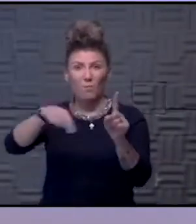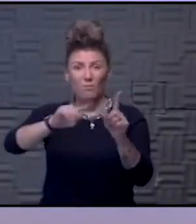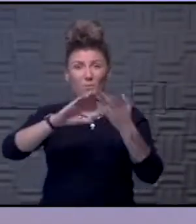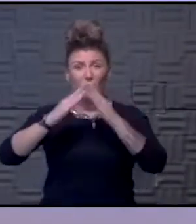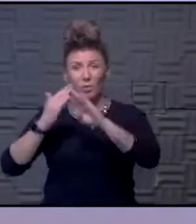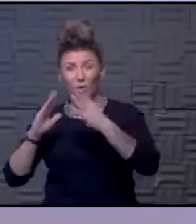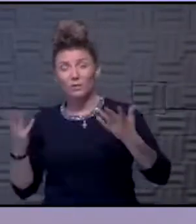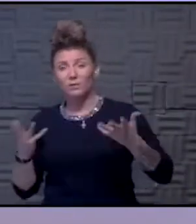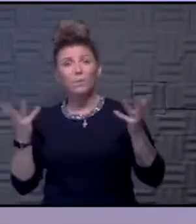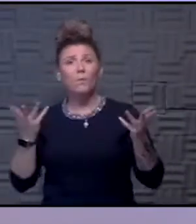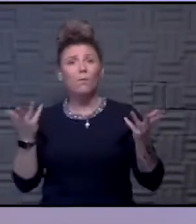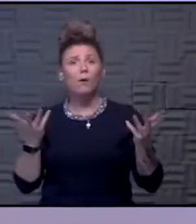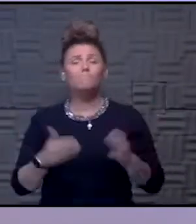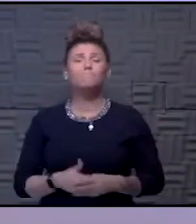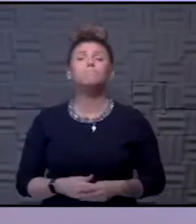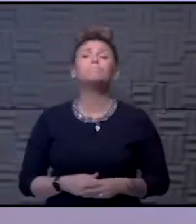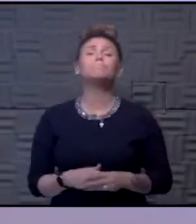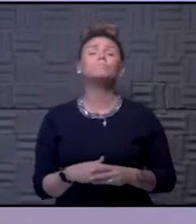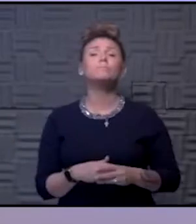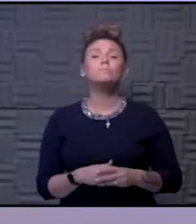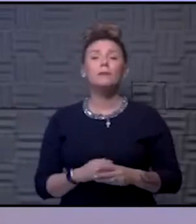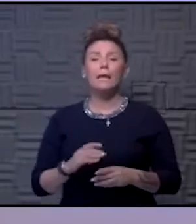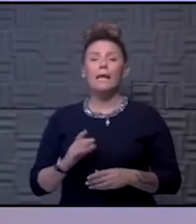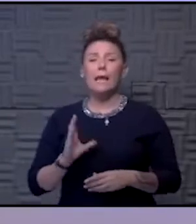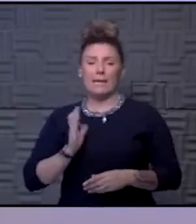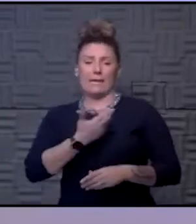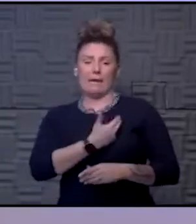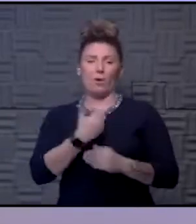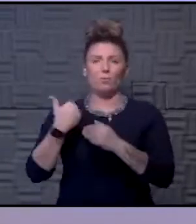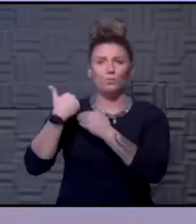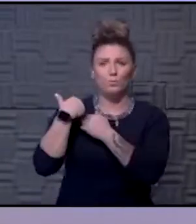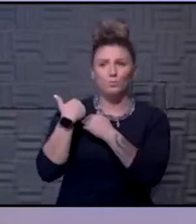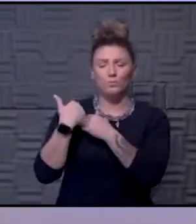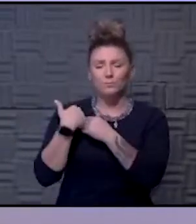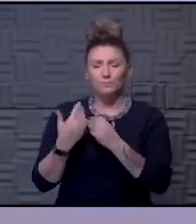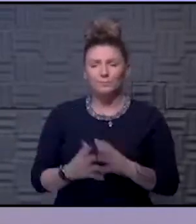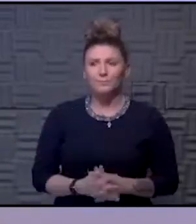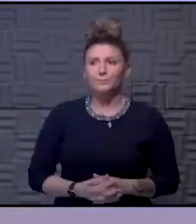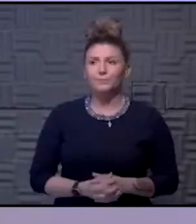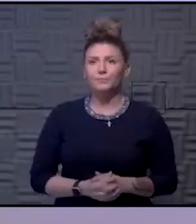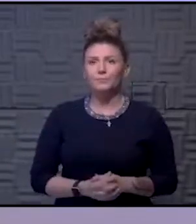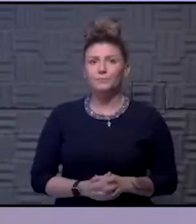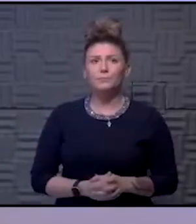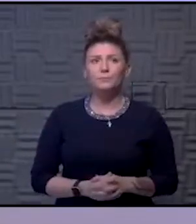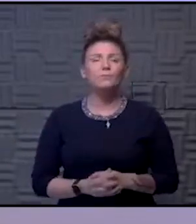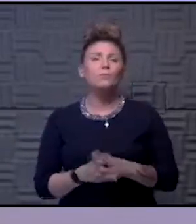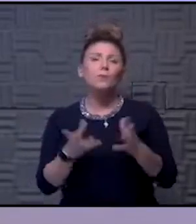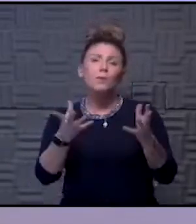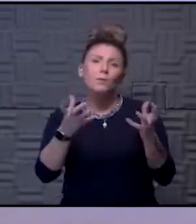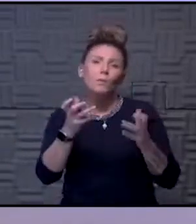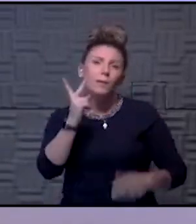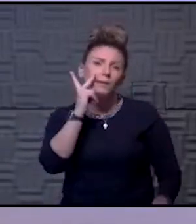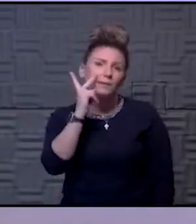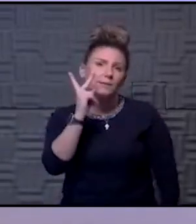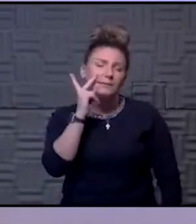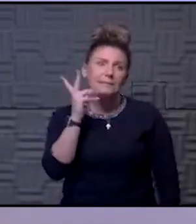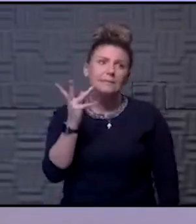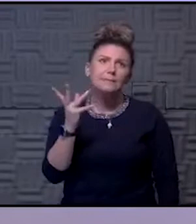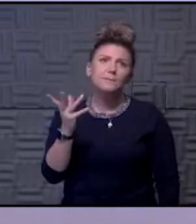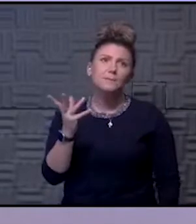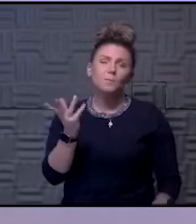I think on our end, we would like to see